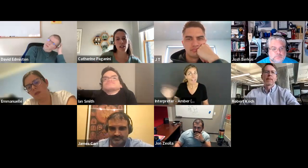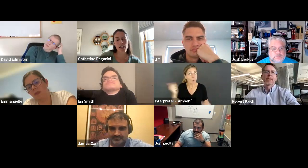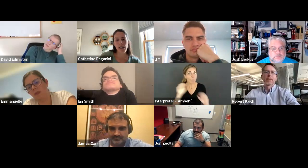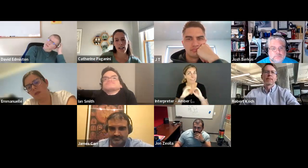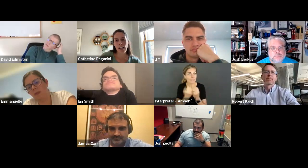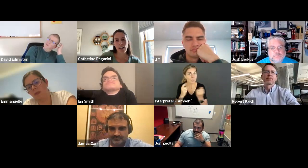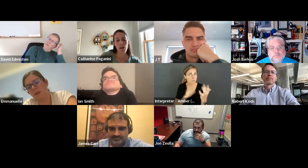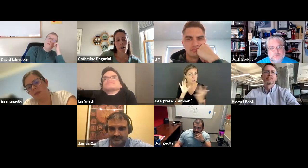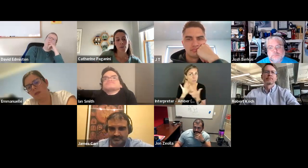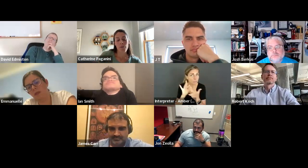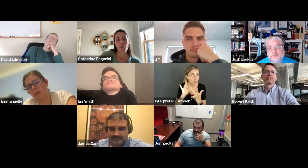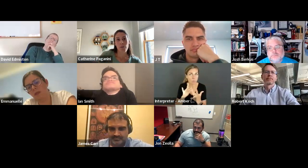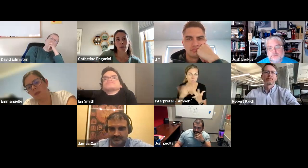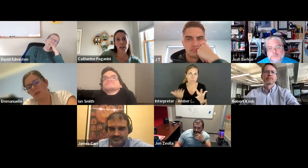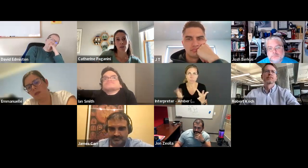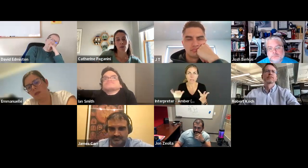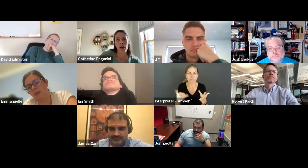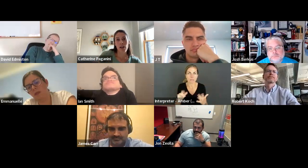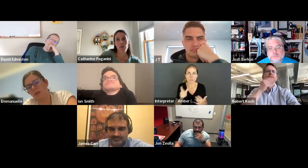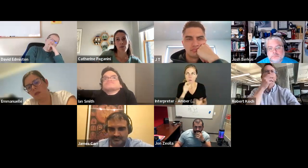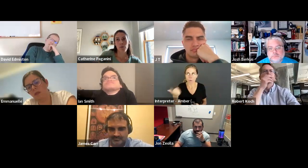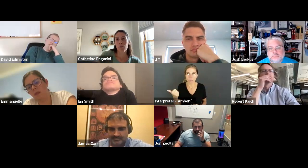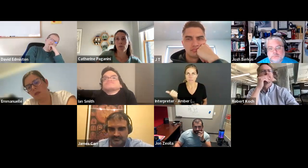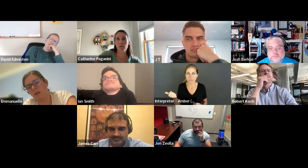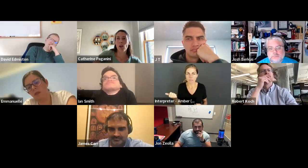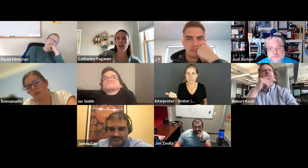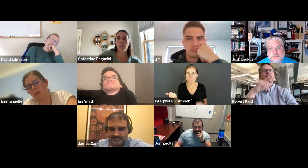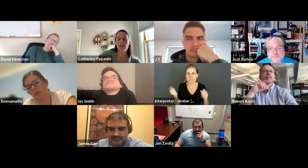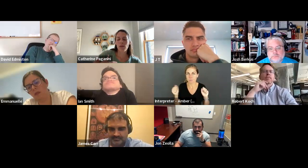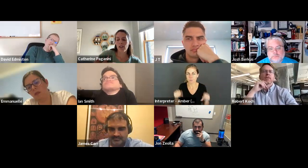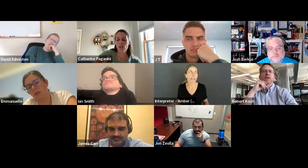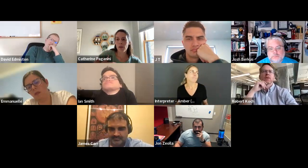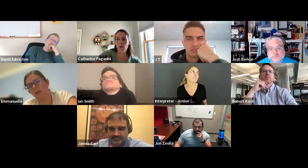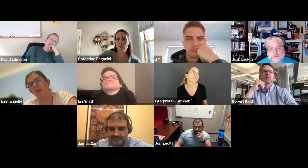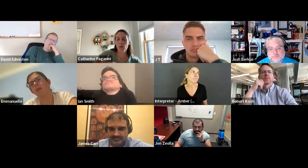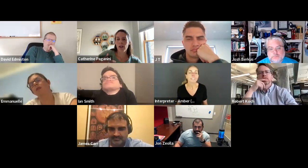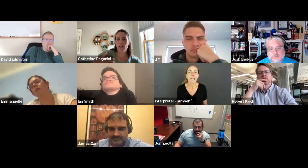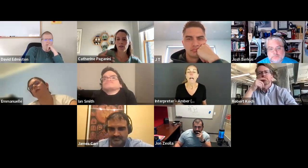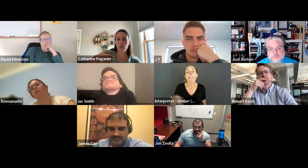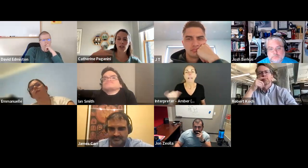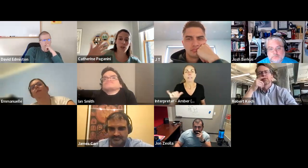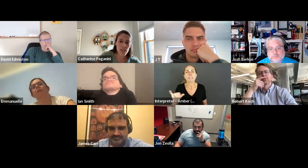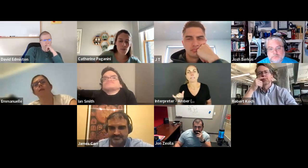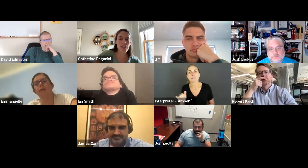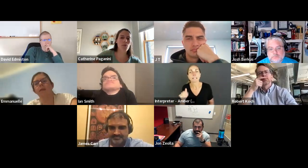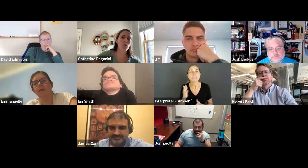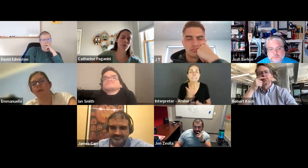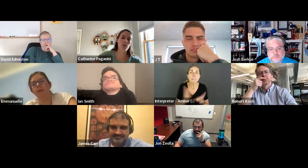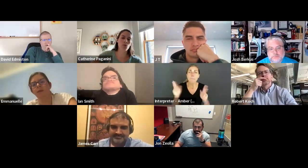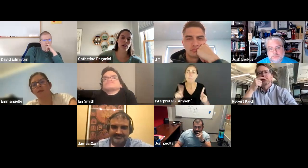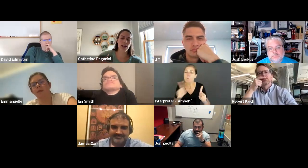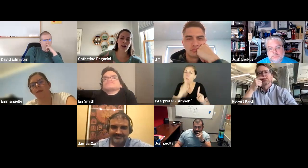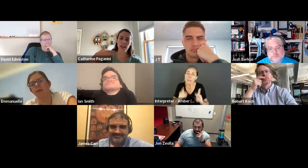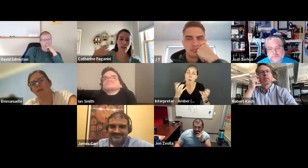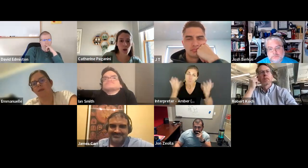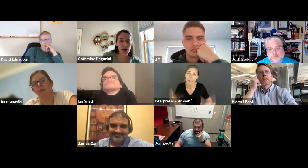else can, like, not, it doesn't, like, some people may want to really participate. Some people may